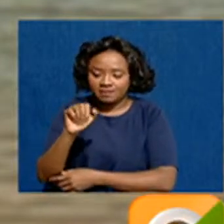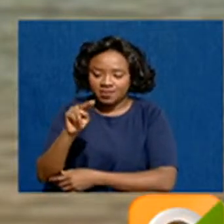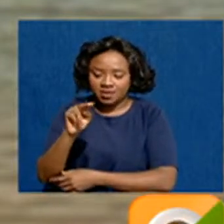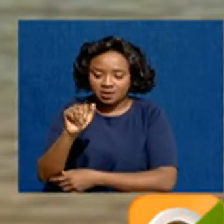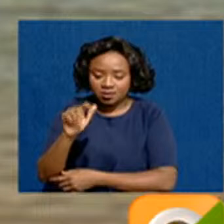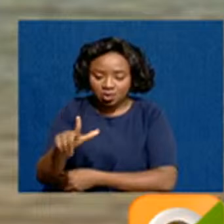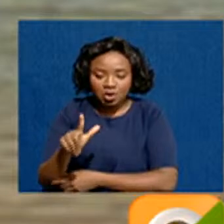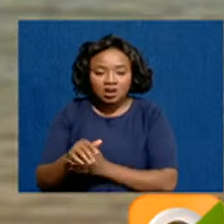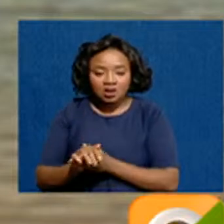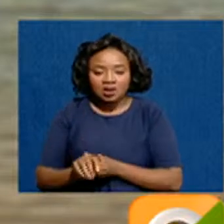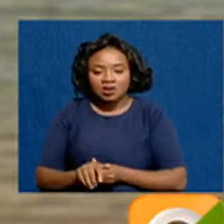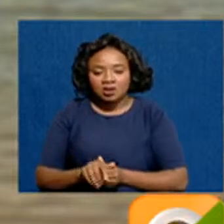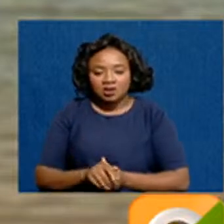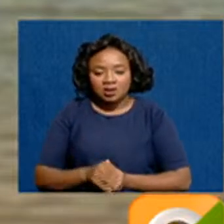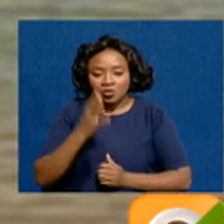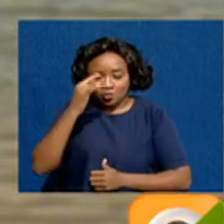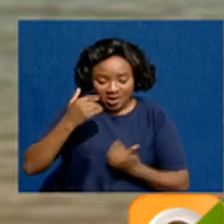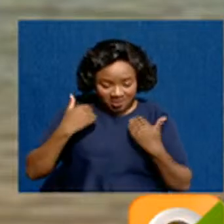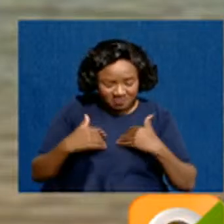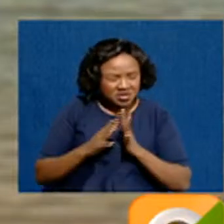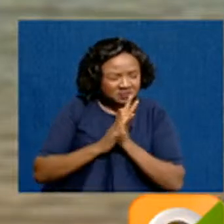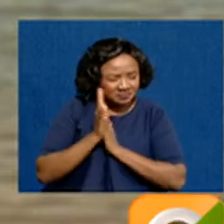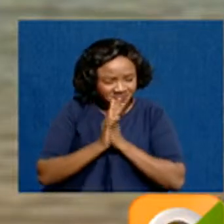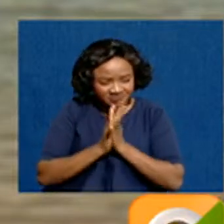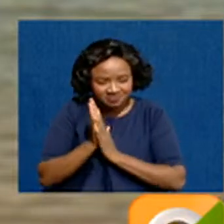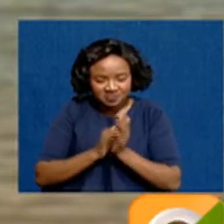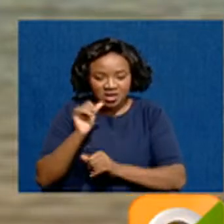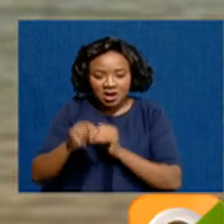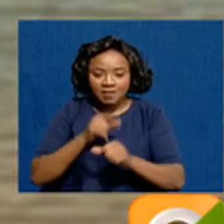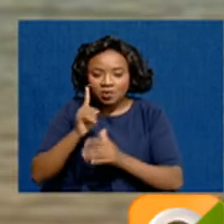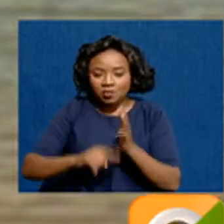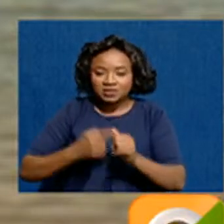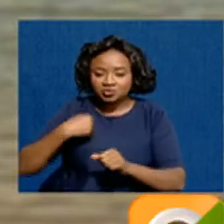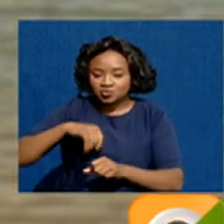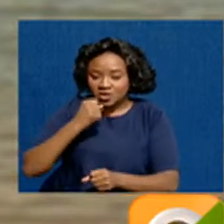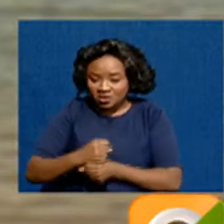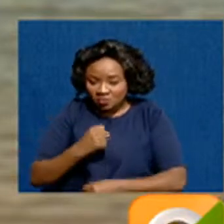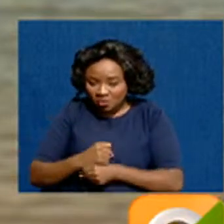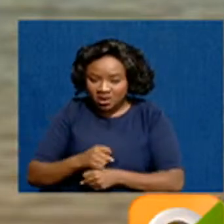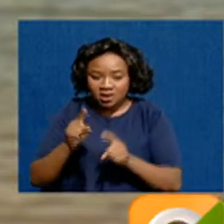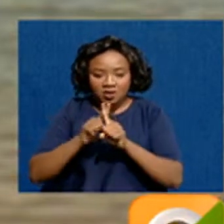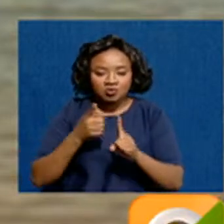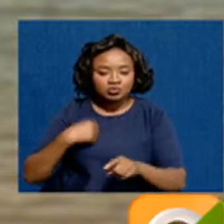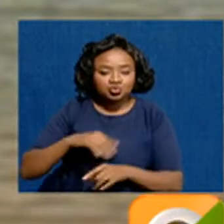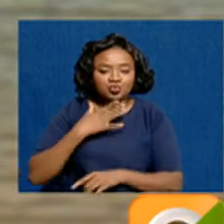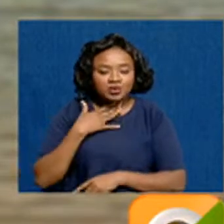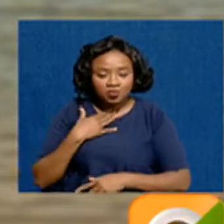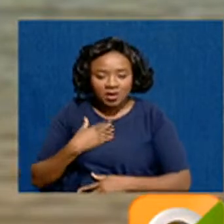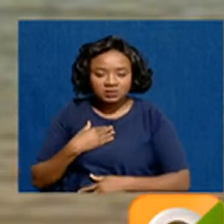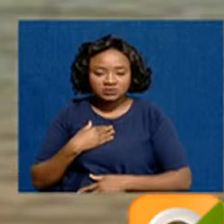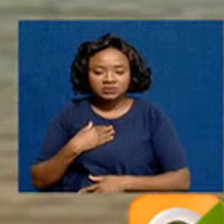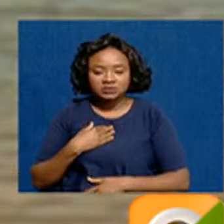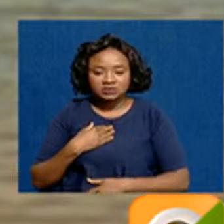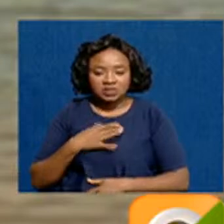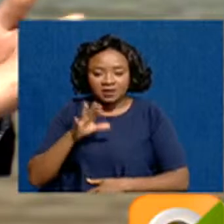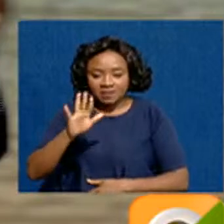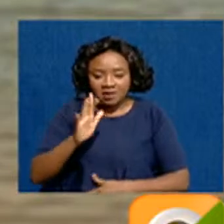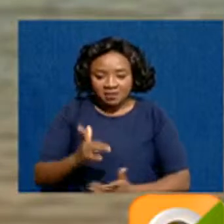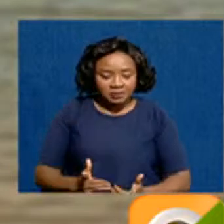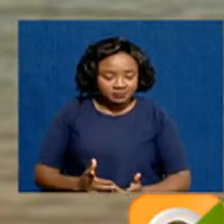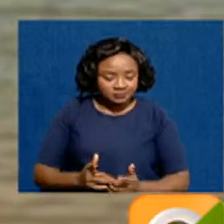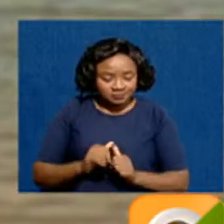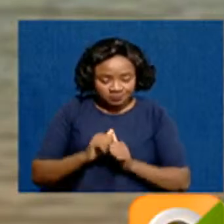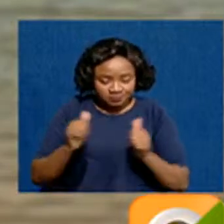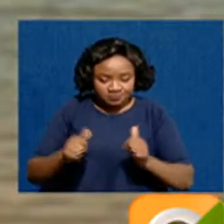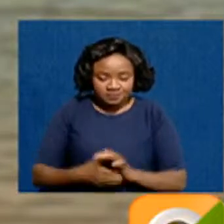it, including myself, are passionate about what we want to do, and we want to leave a mark at the Jomo Kenyatta International Airport.